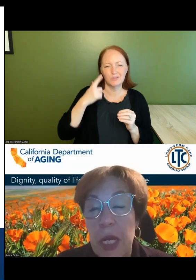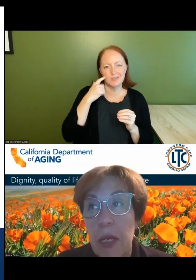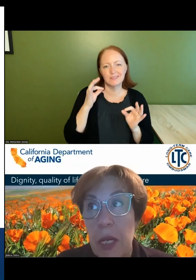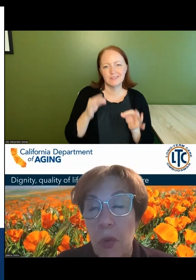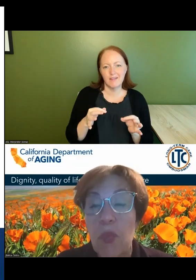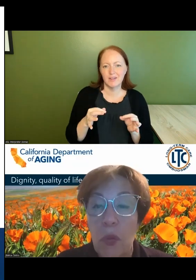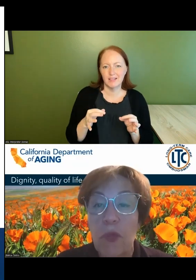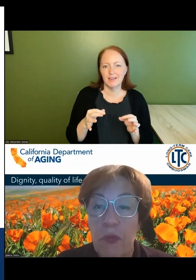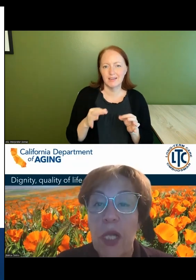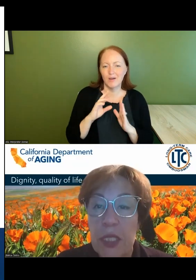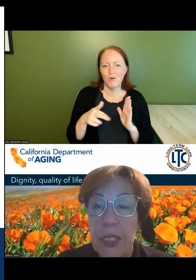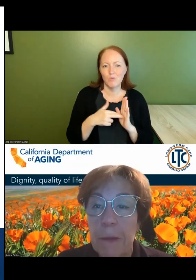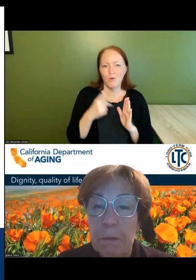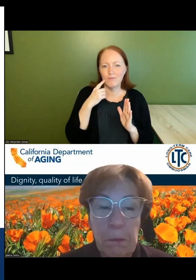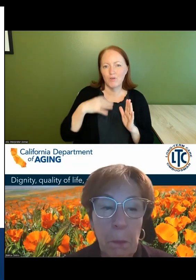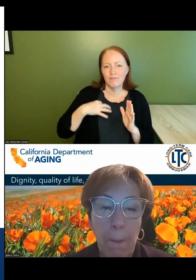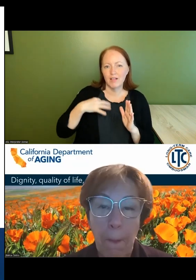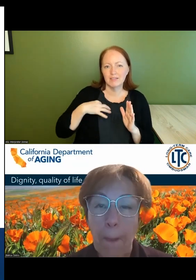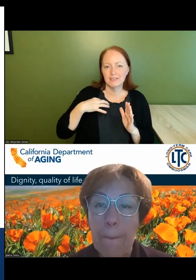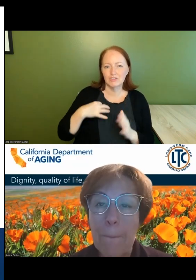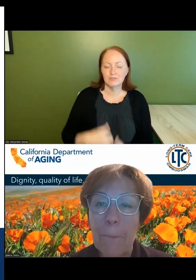definitely a role for the volunteer.